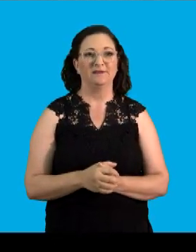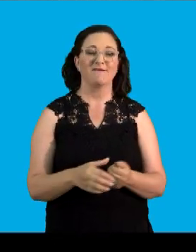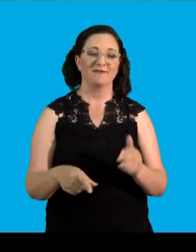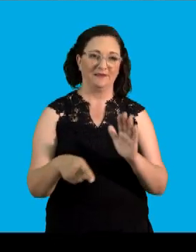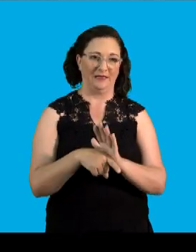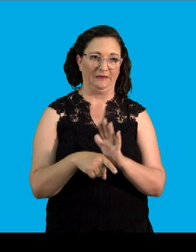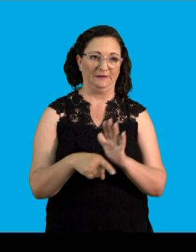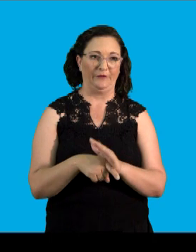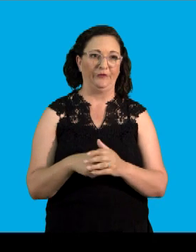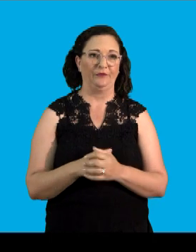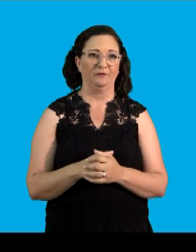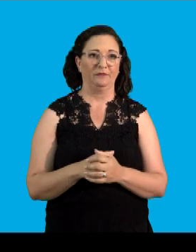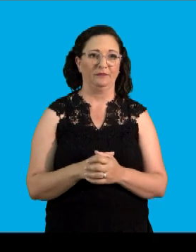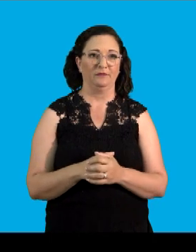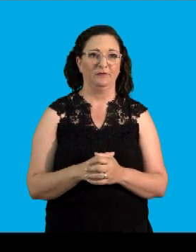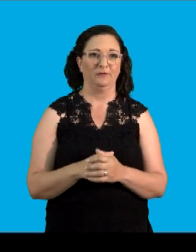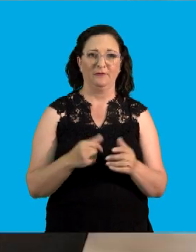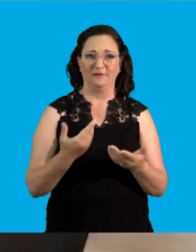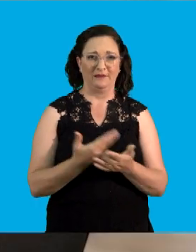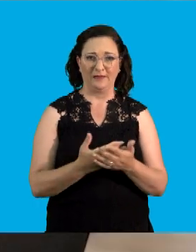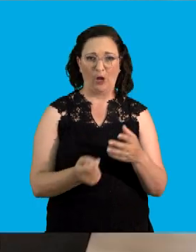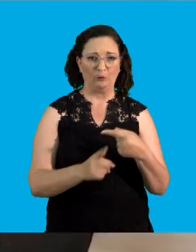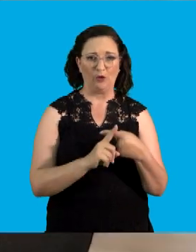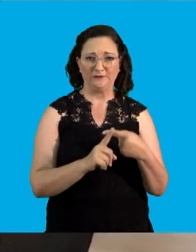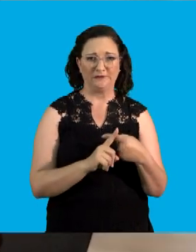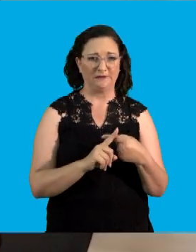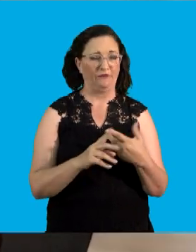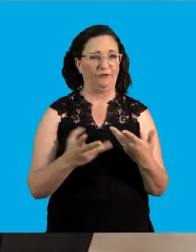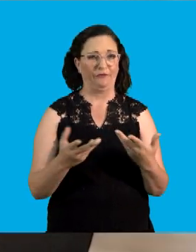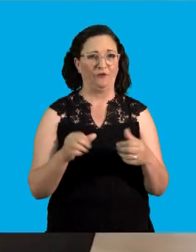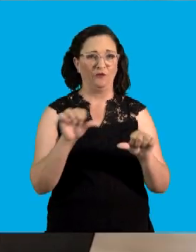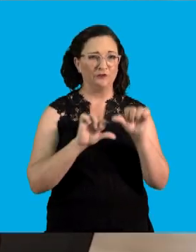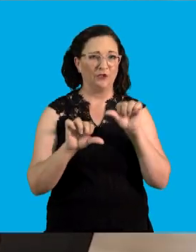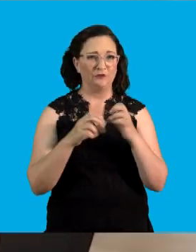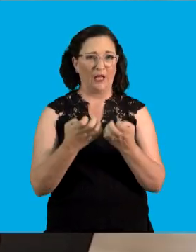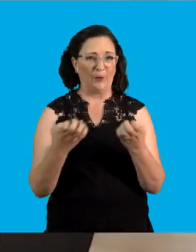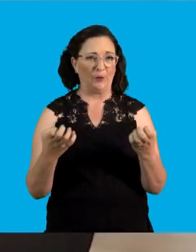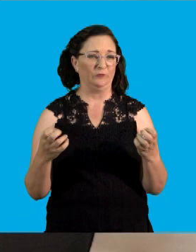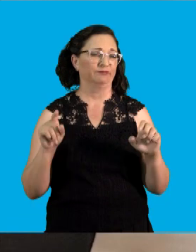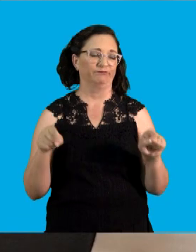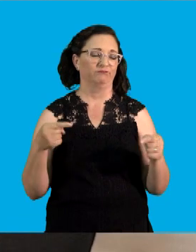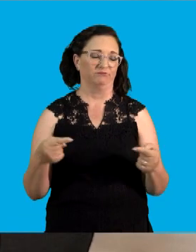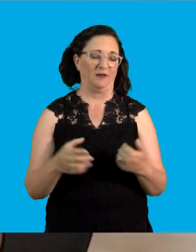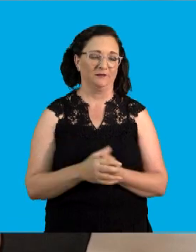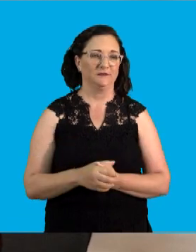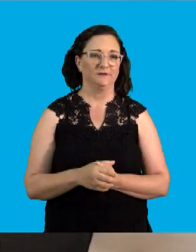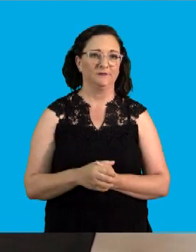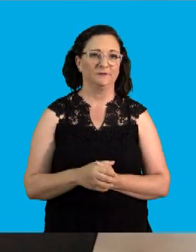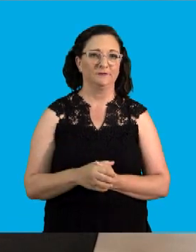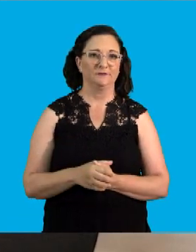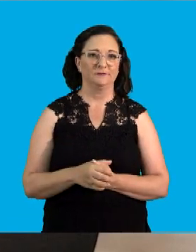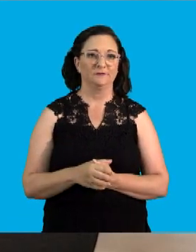These are negative impacts. We can never have positive socioeconomic issues or positive impact for the socioeconomic